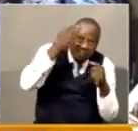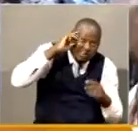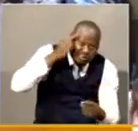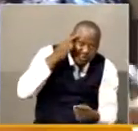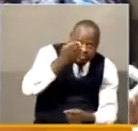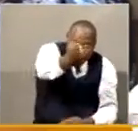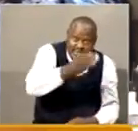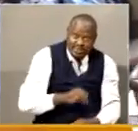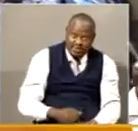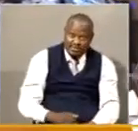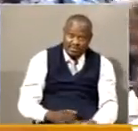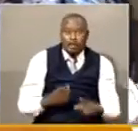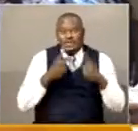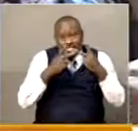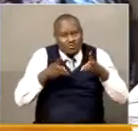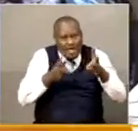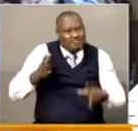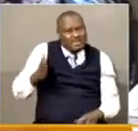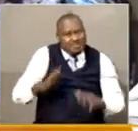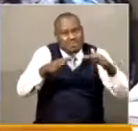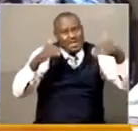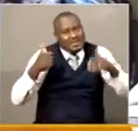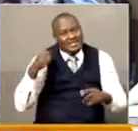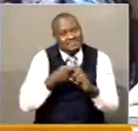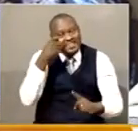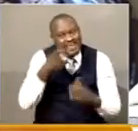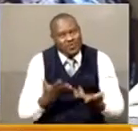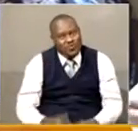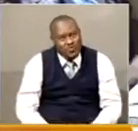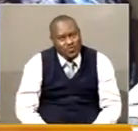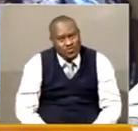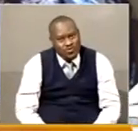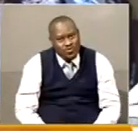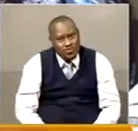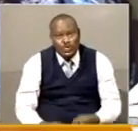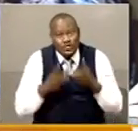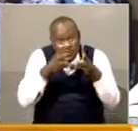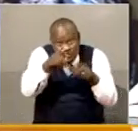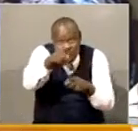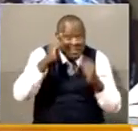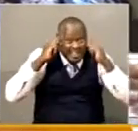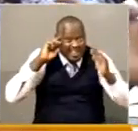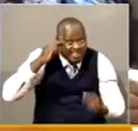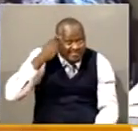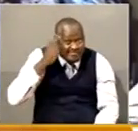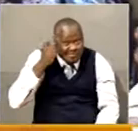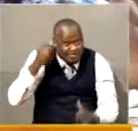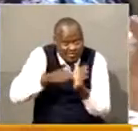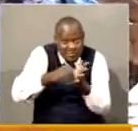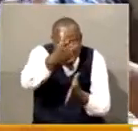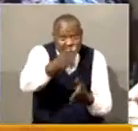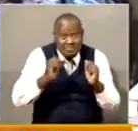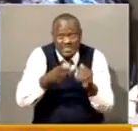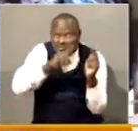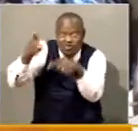trauma that happened in this House of Parliament just last month, you guys are brutalized mentally. And you need psychiatric help or